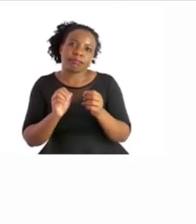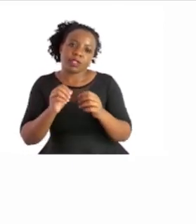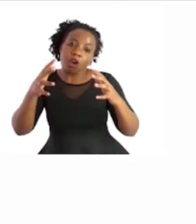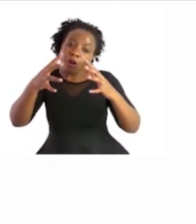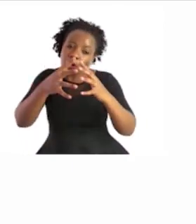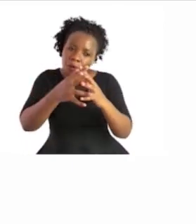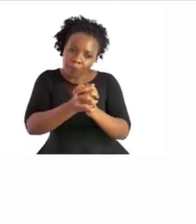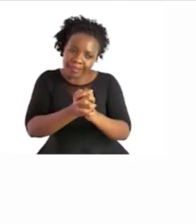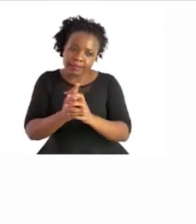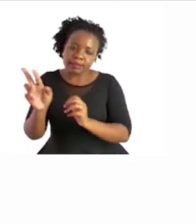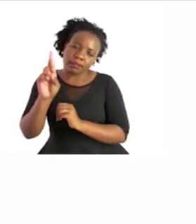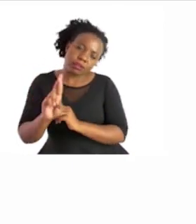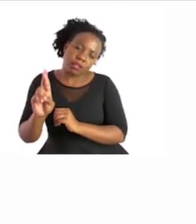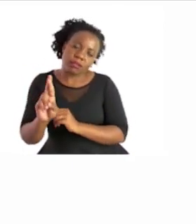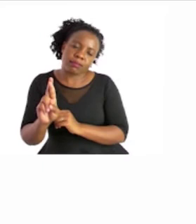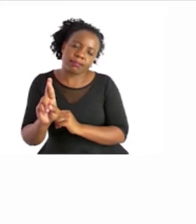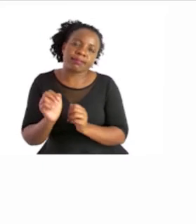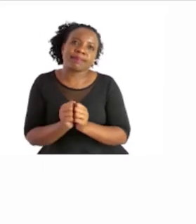Commerce region.